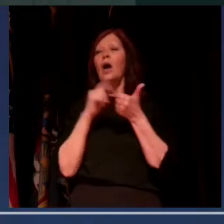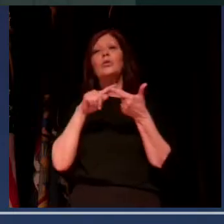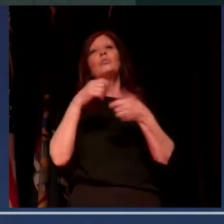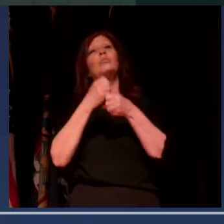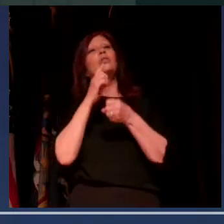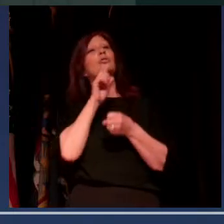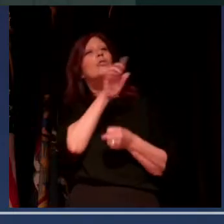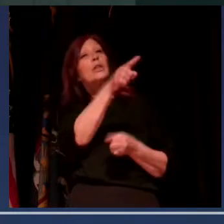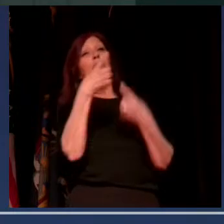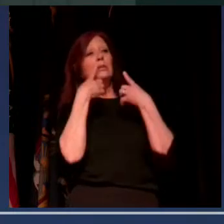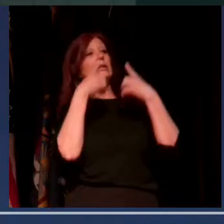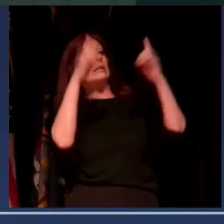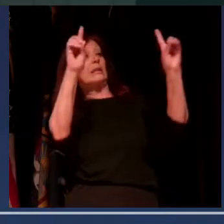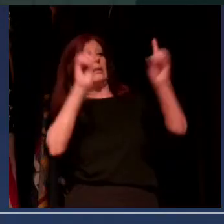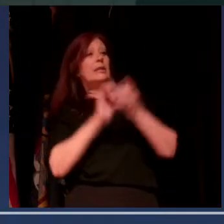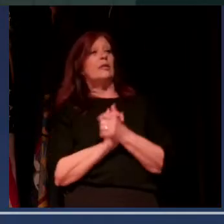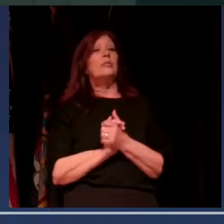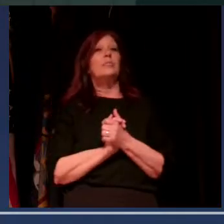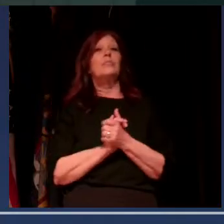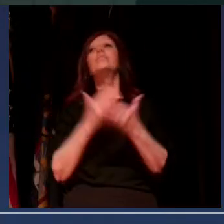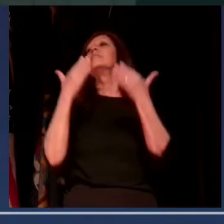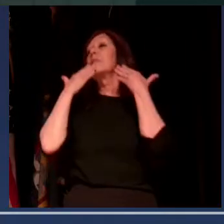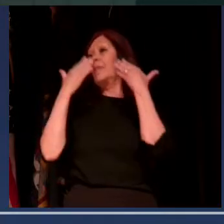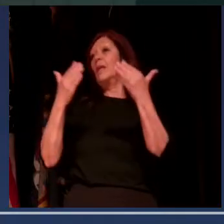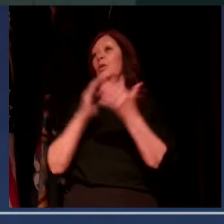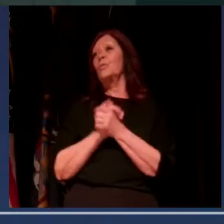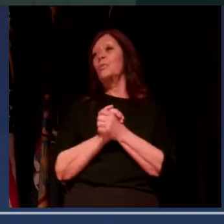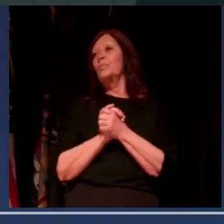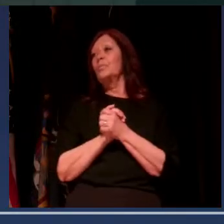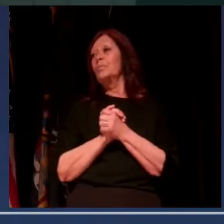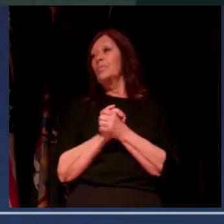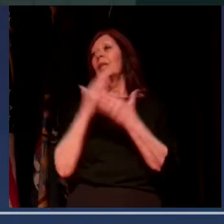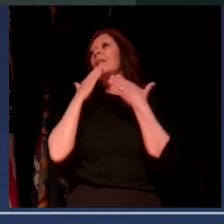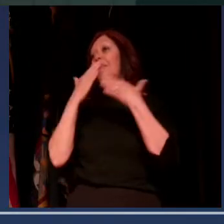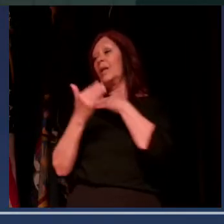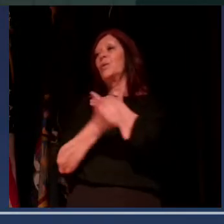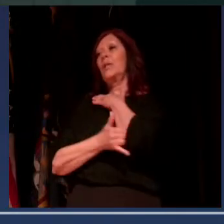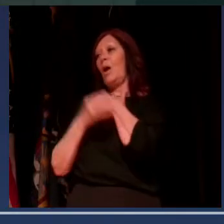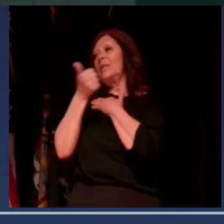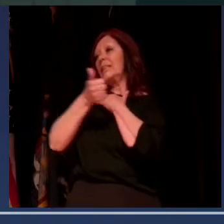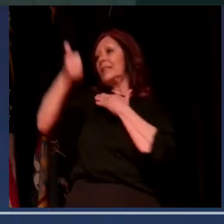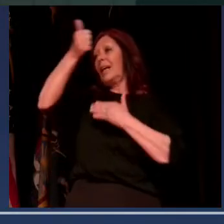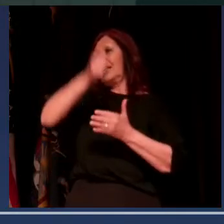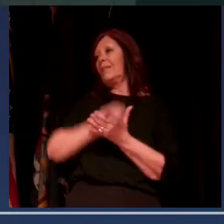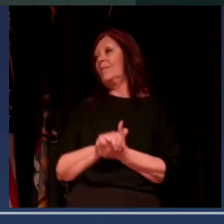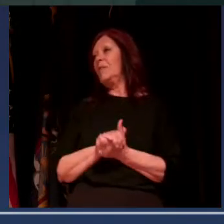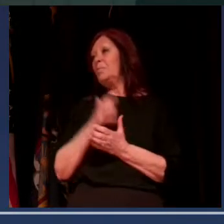their success. Thank you, County Exec.